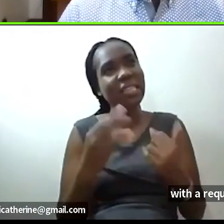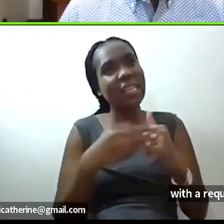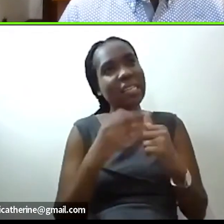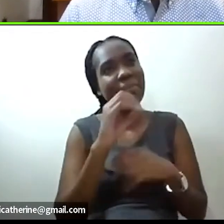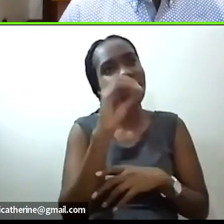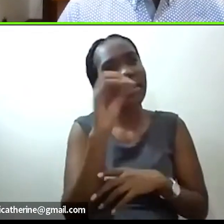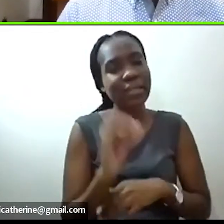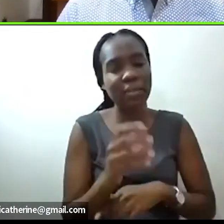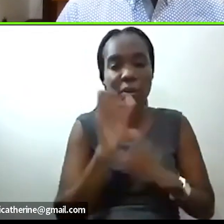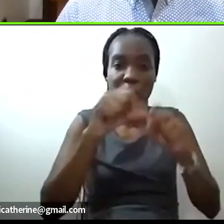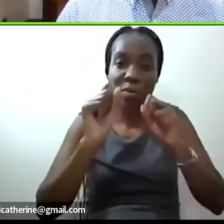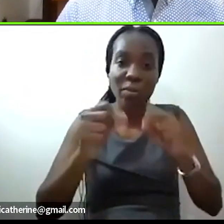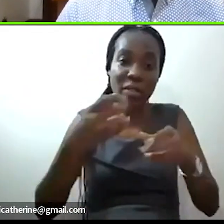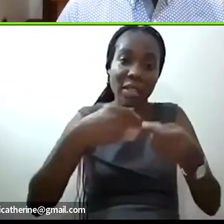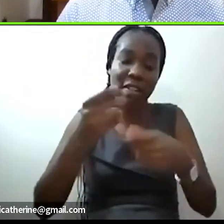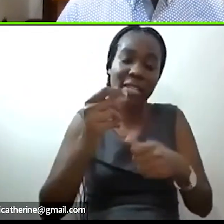67,556